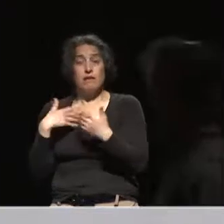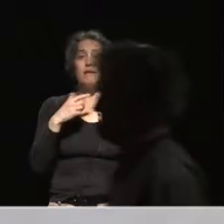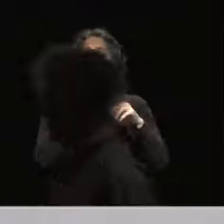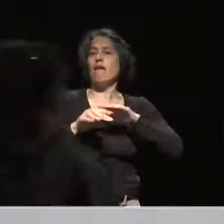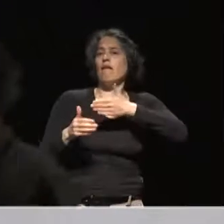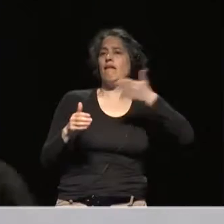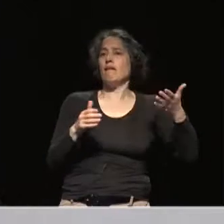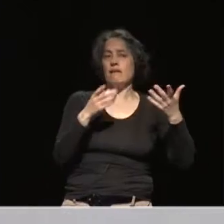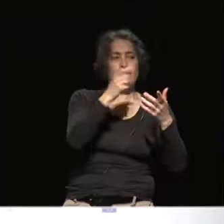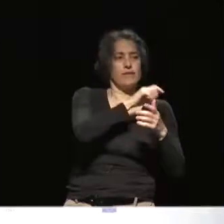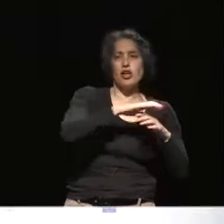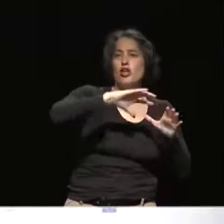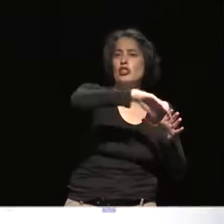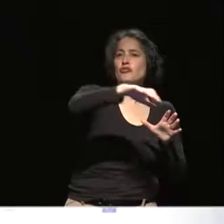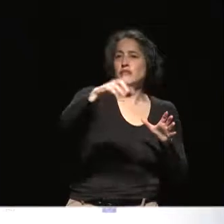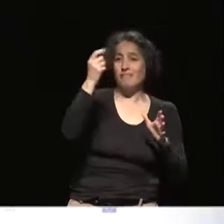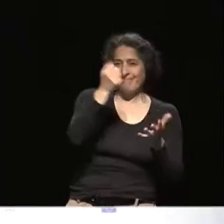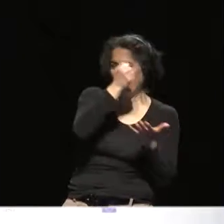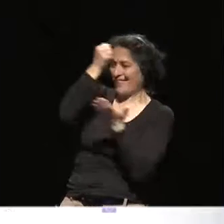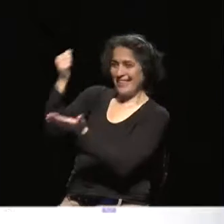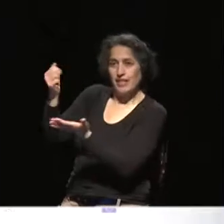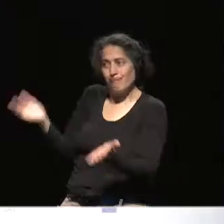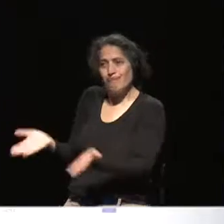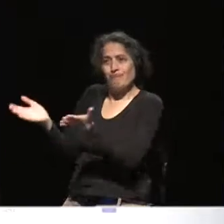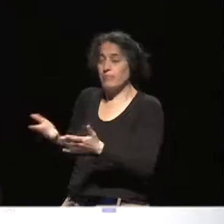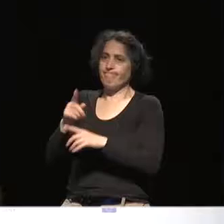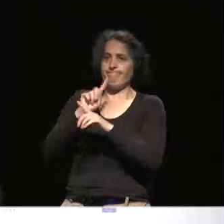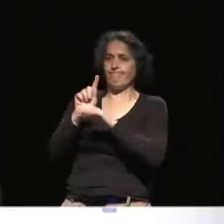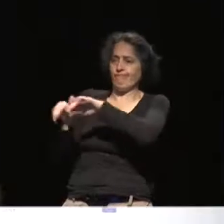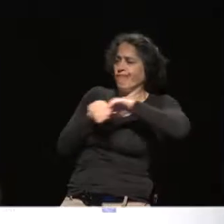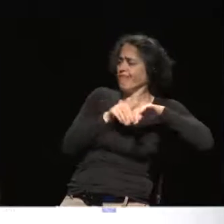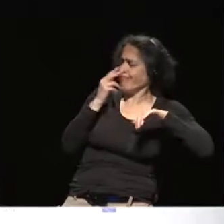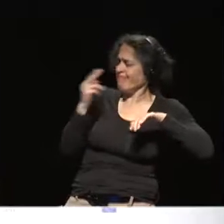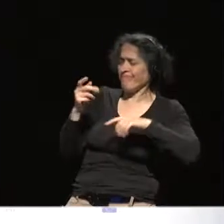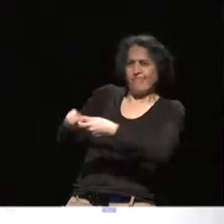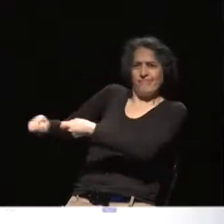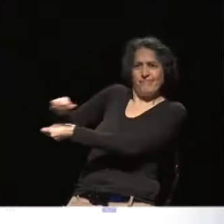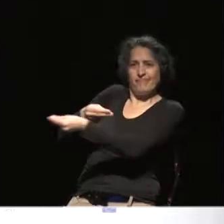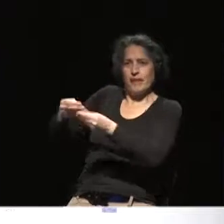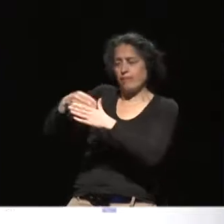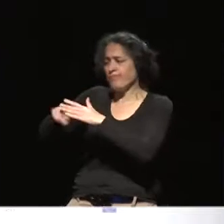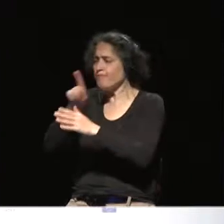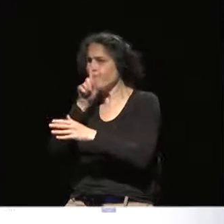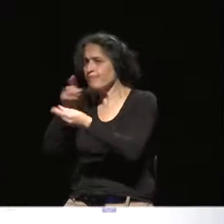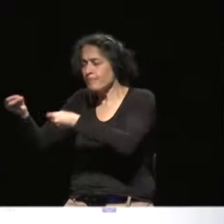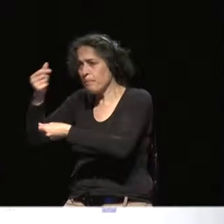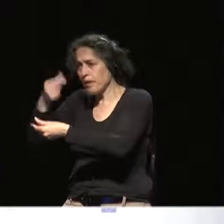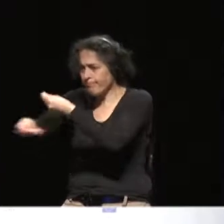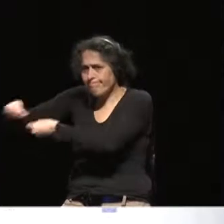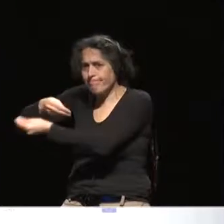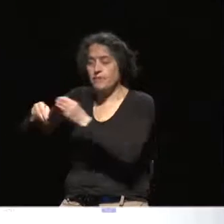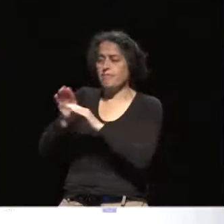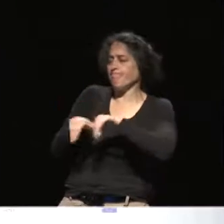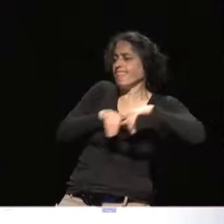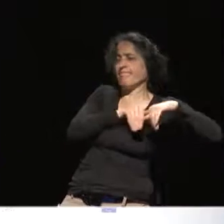vicious circle into a virtuous circle. I mean, what do we do with that type of state? I mean, there's not just one state like that, is